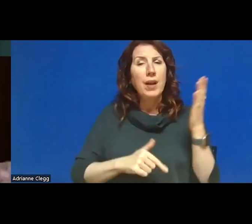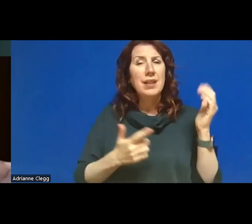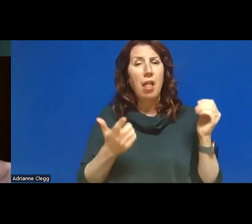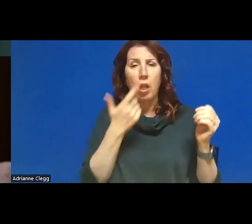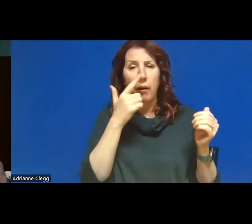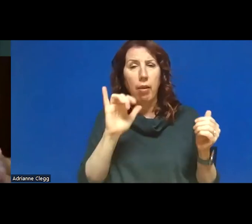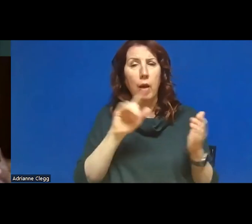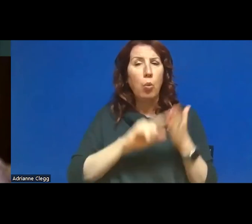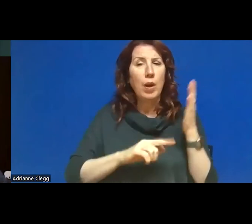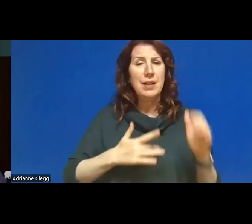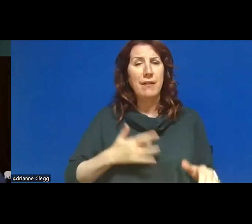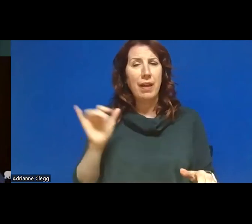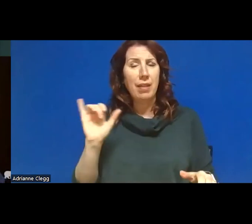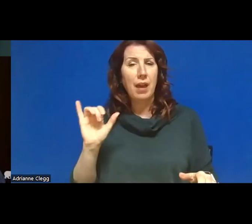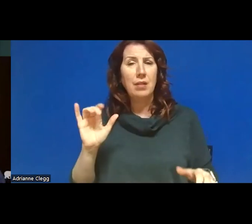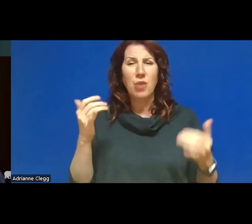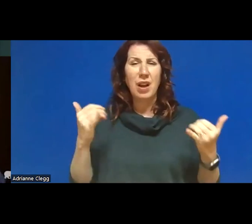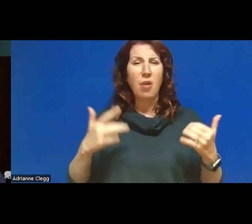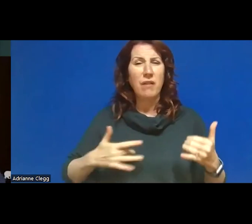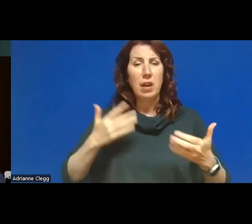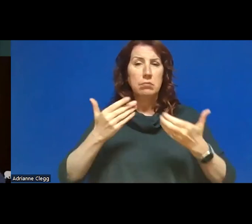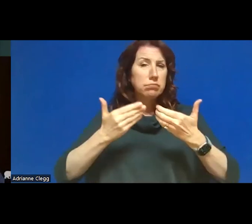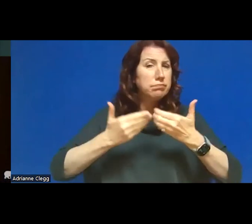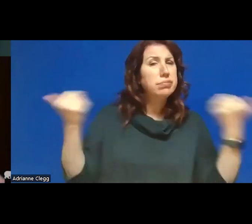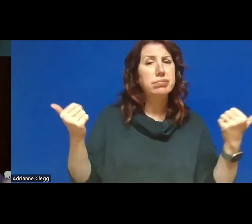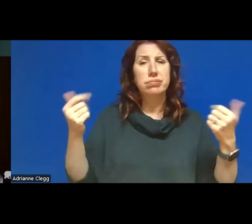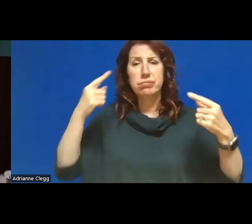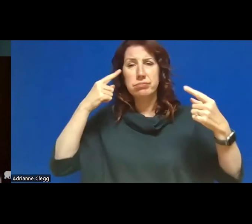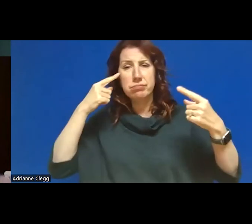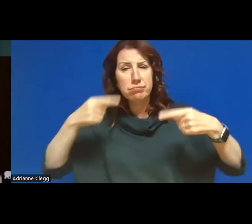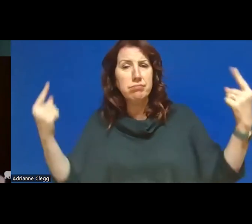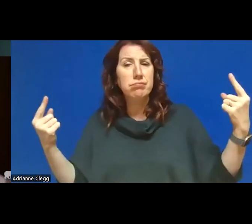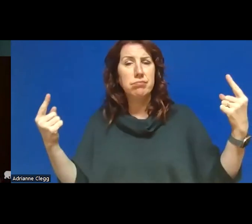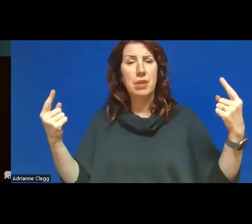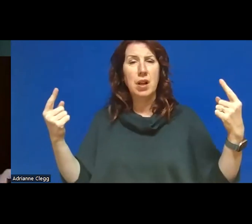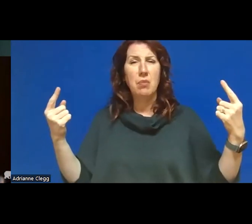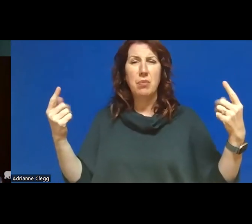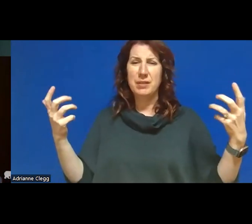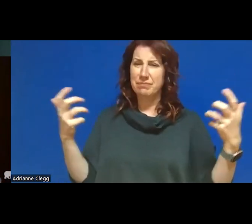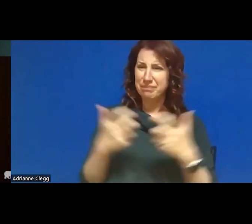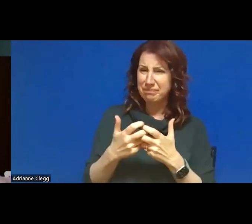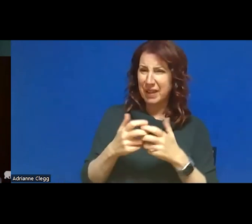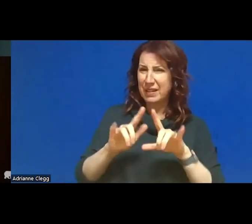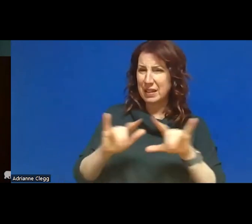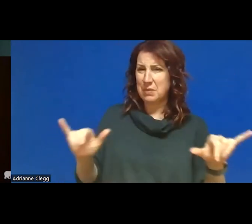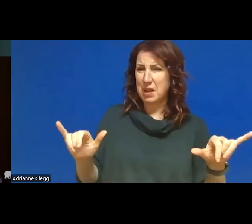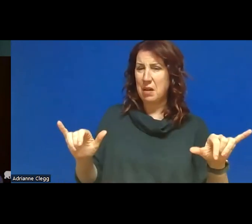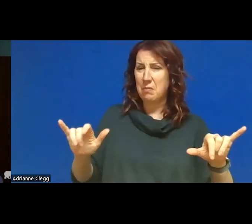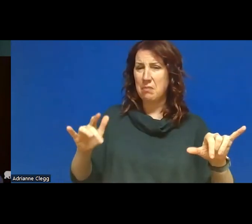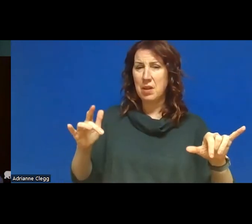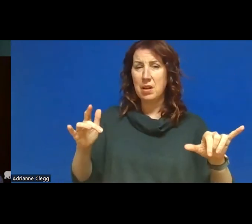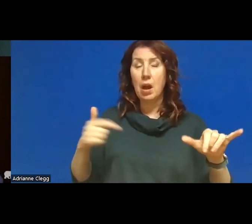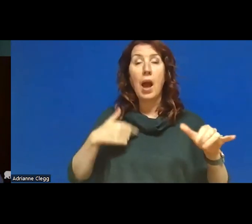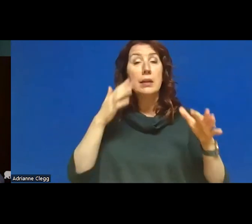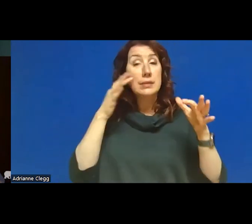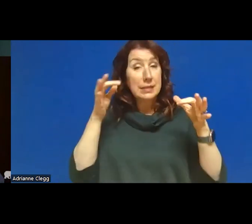and mercurial all at the same time. I decided when I started this work that I was going to live